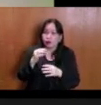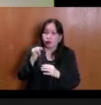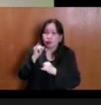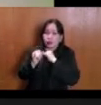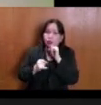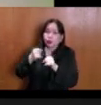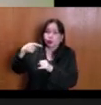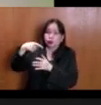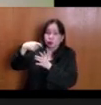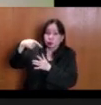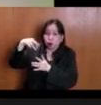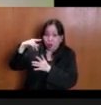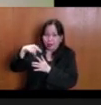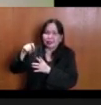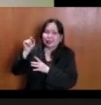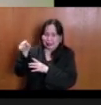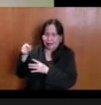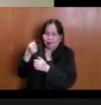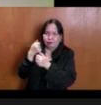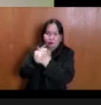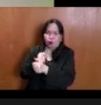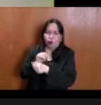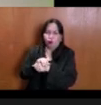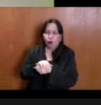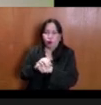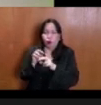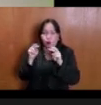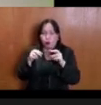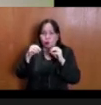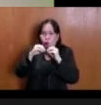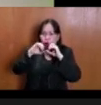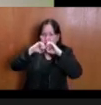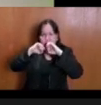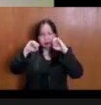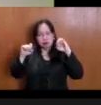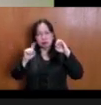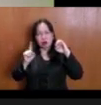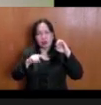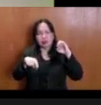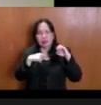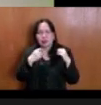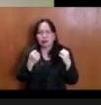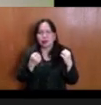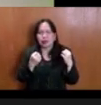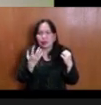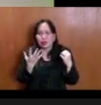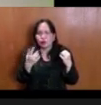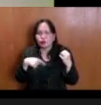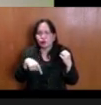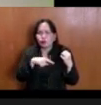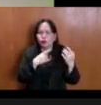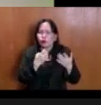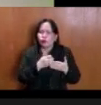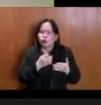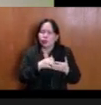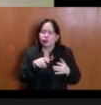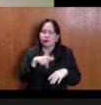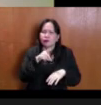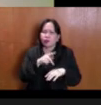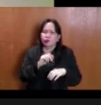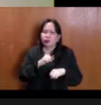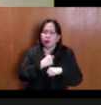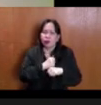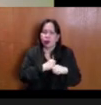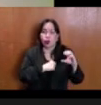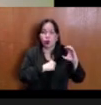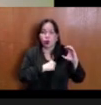will prevail in our country. Looking deeper into that, how much does it cost us to build a coal